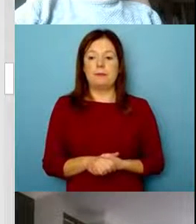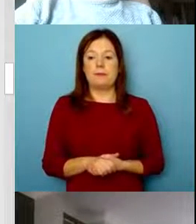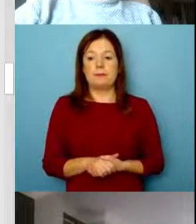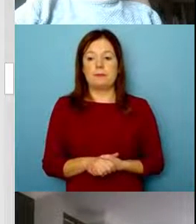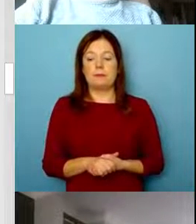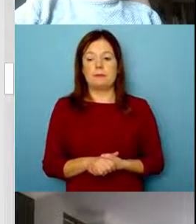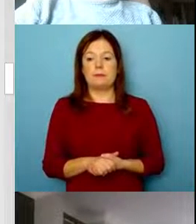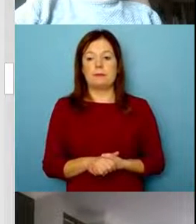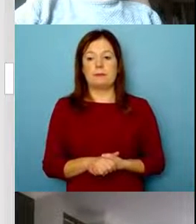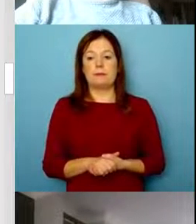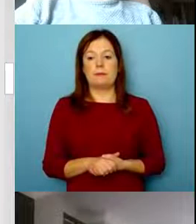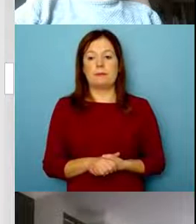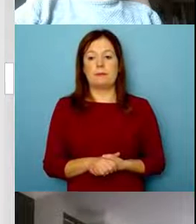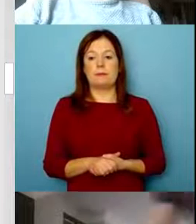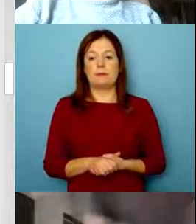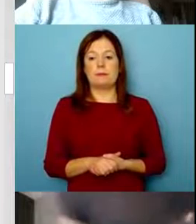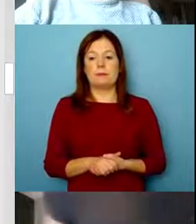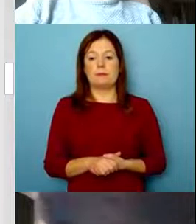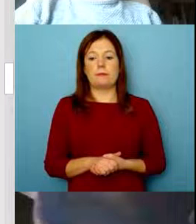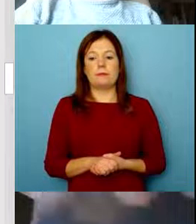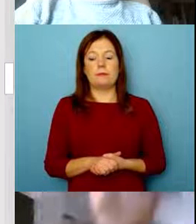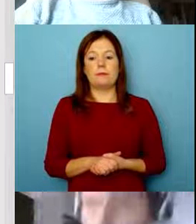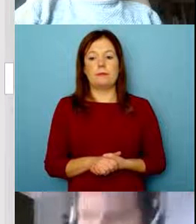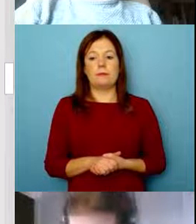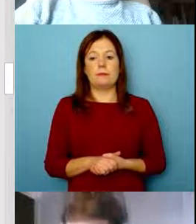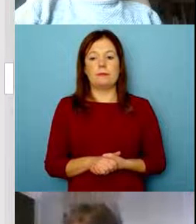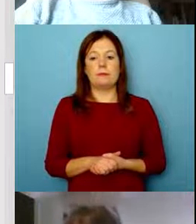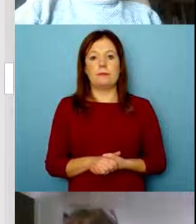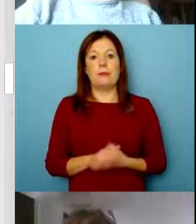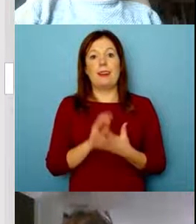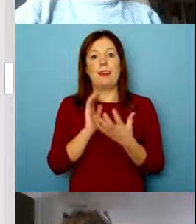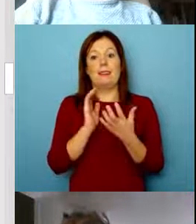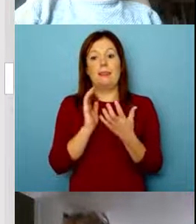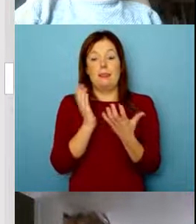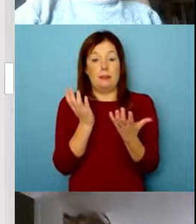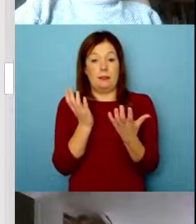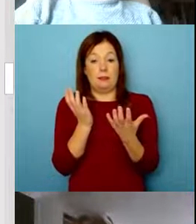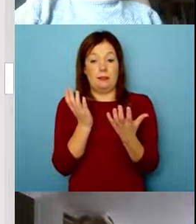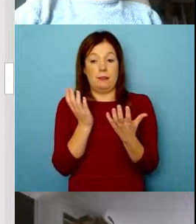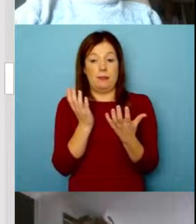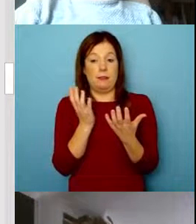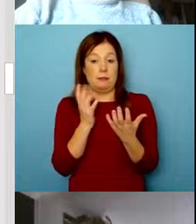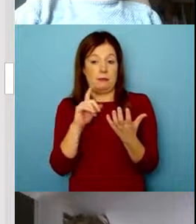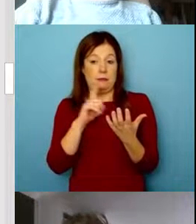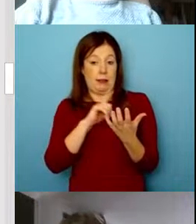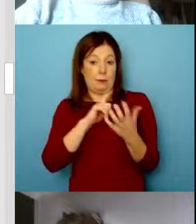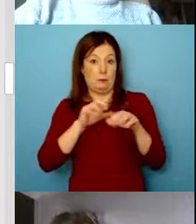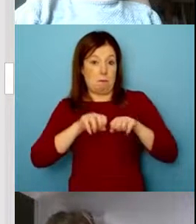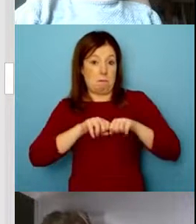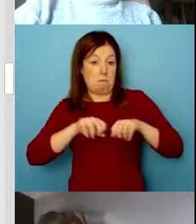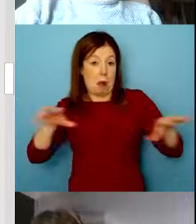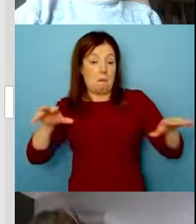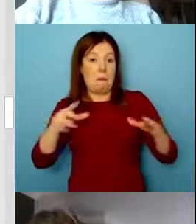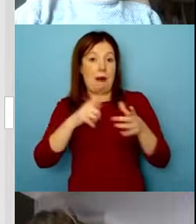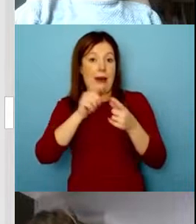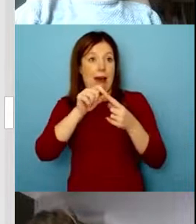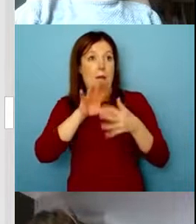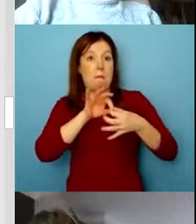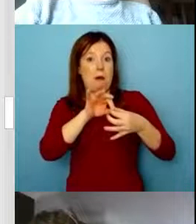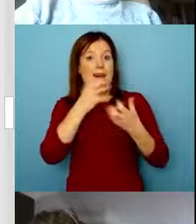enabled us to deploy the Accessible TV Guide at huge scale across the horizontal market.